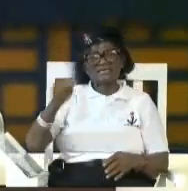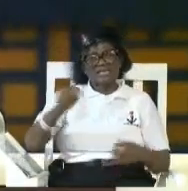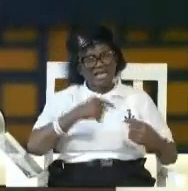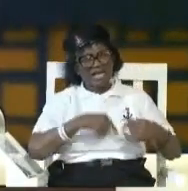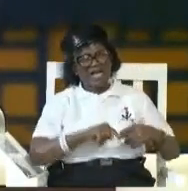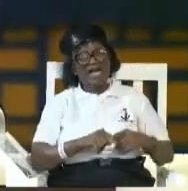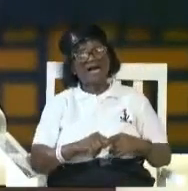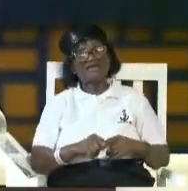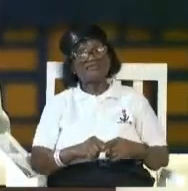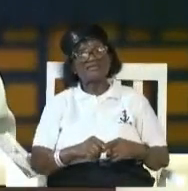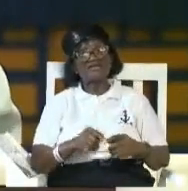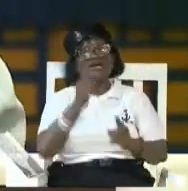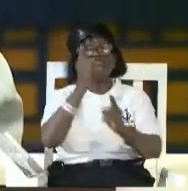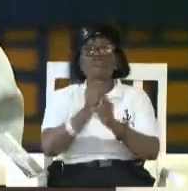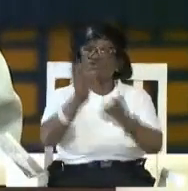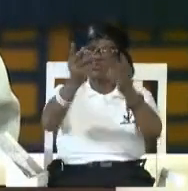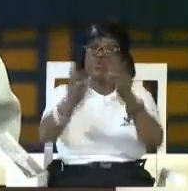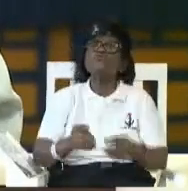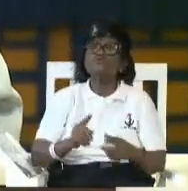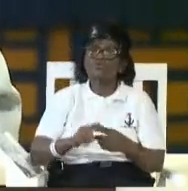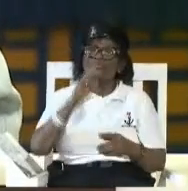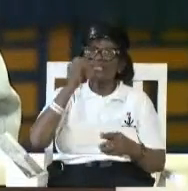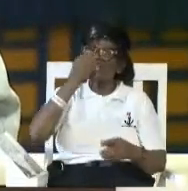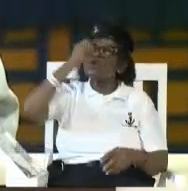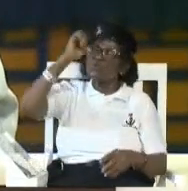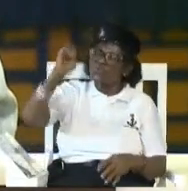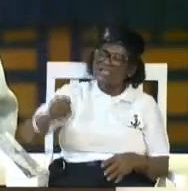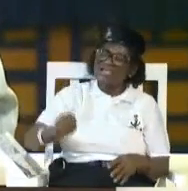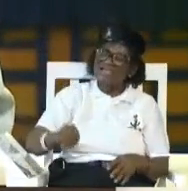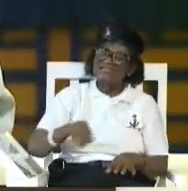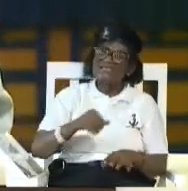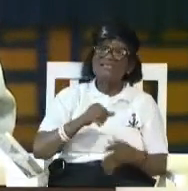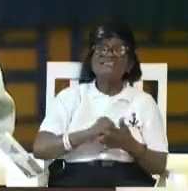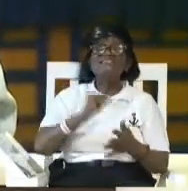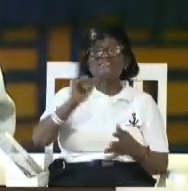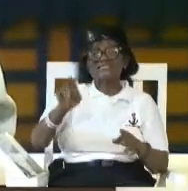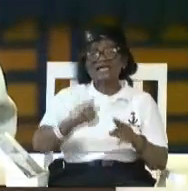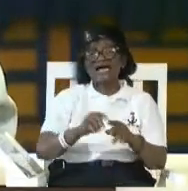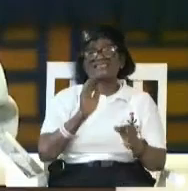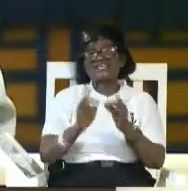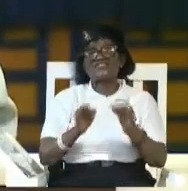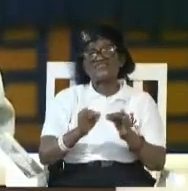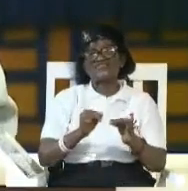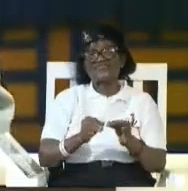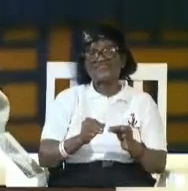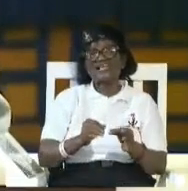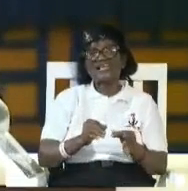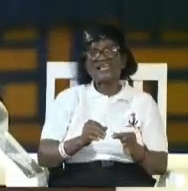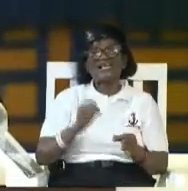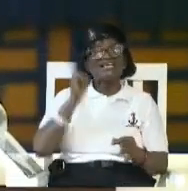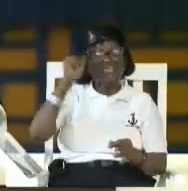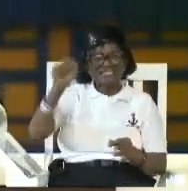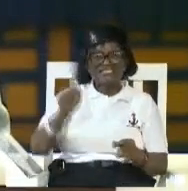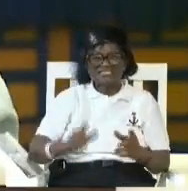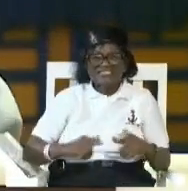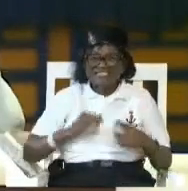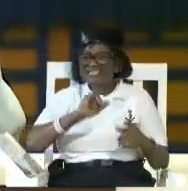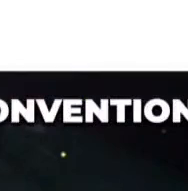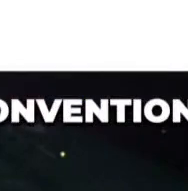wants to be wicked. It's as if its very existence depends on wickedness.